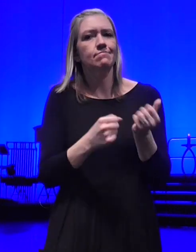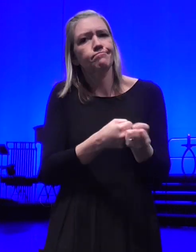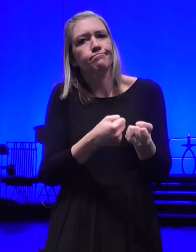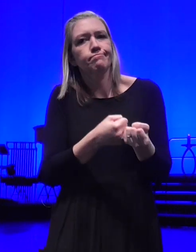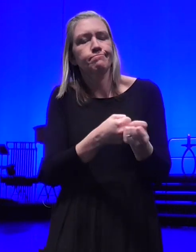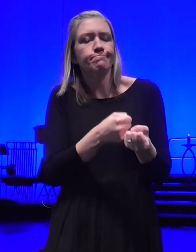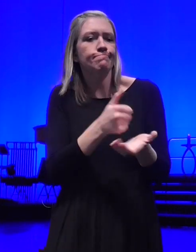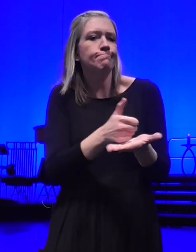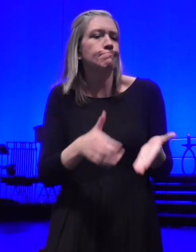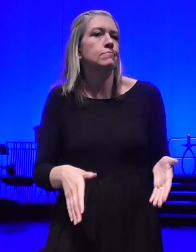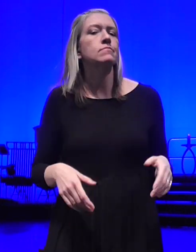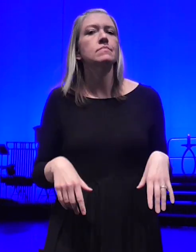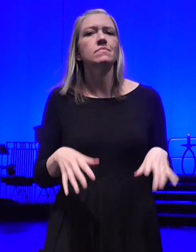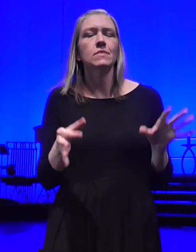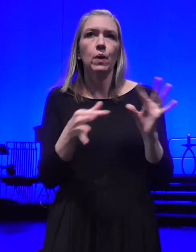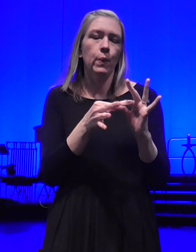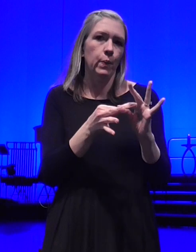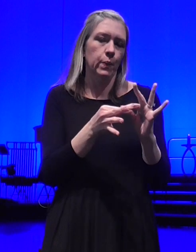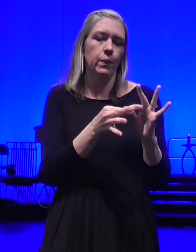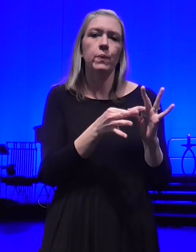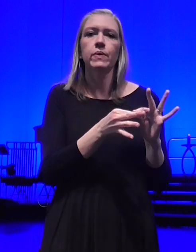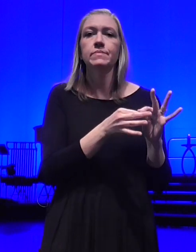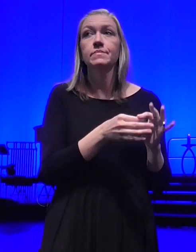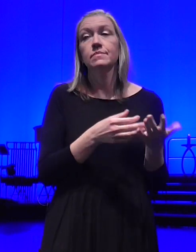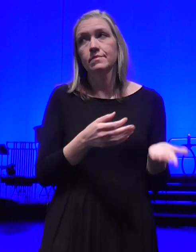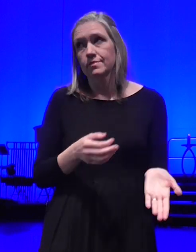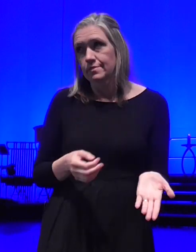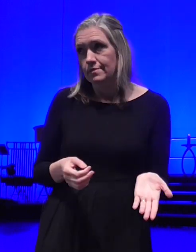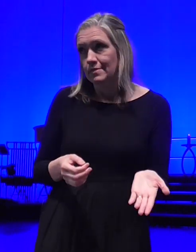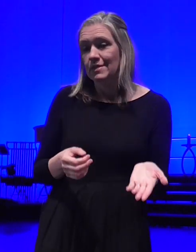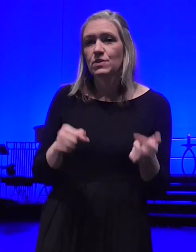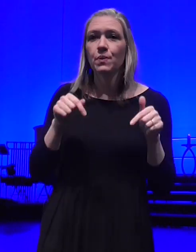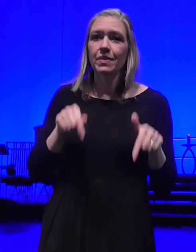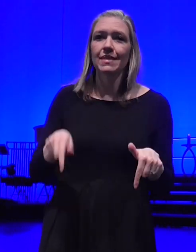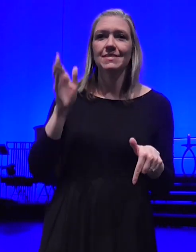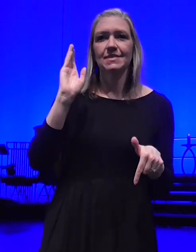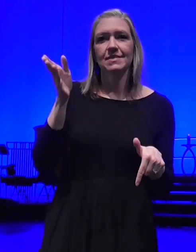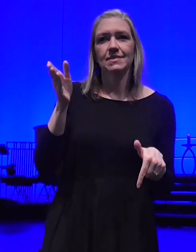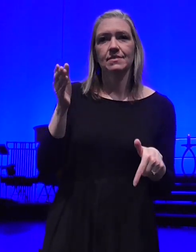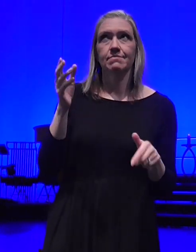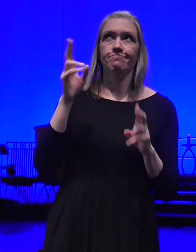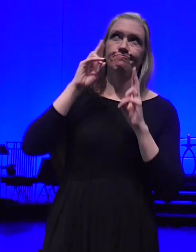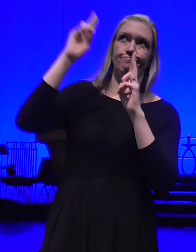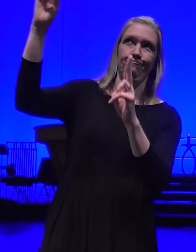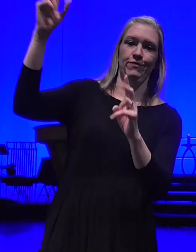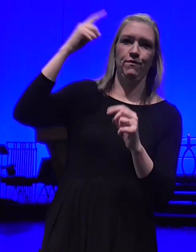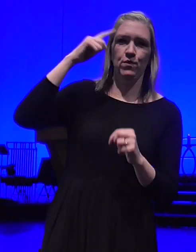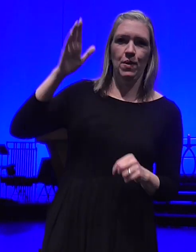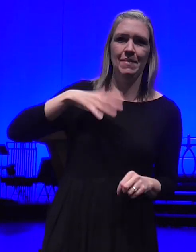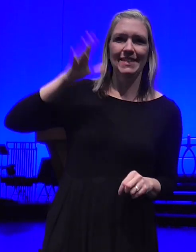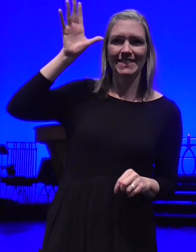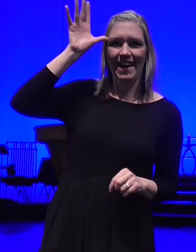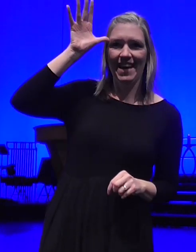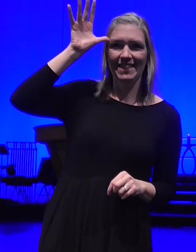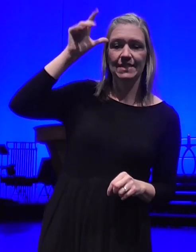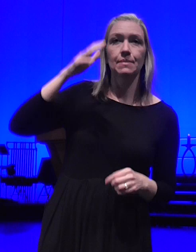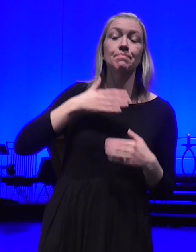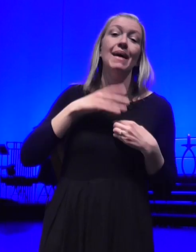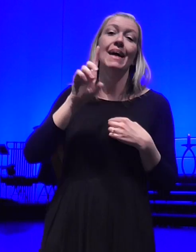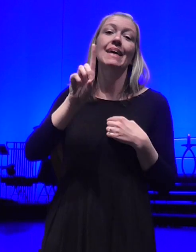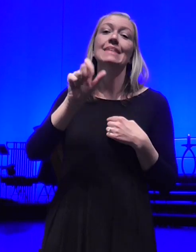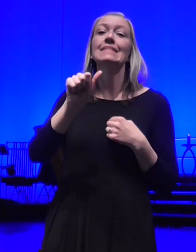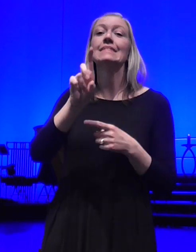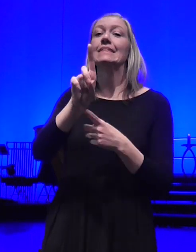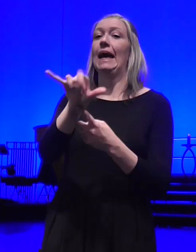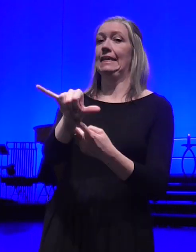very close relationship. So this is for my dad. Actually, my daddy.